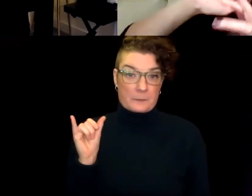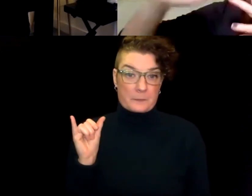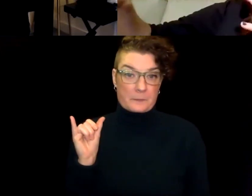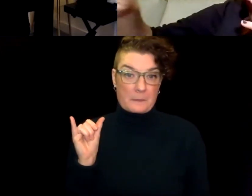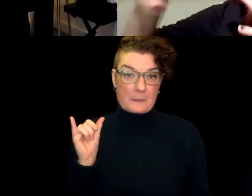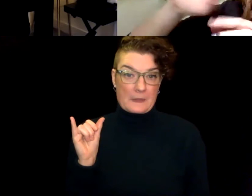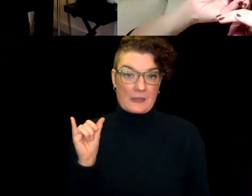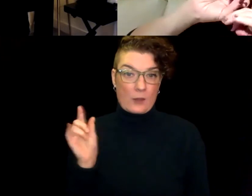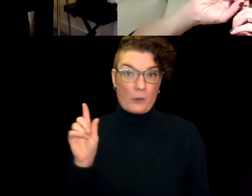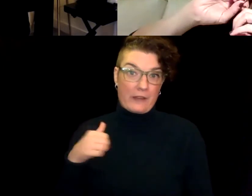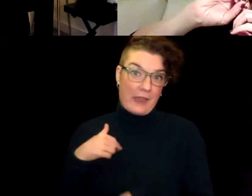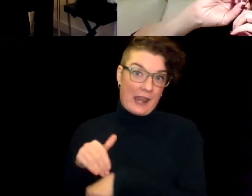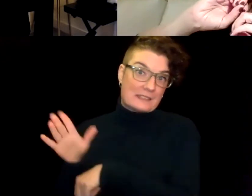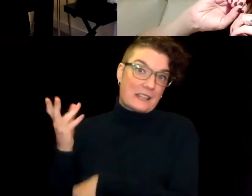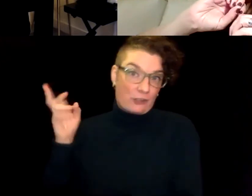push her now?